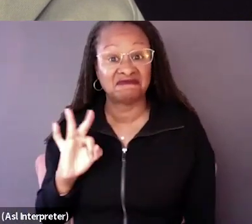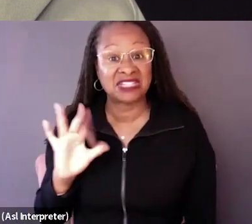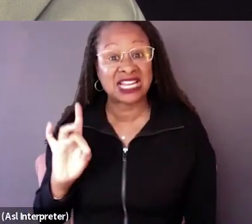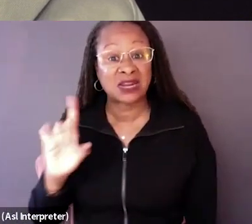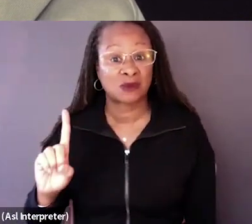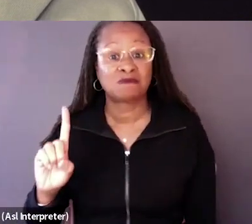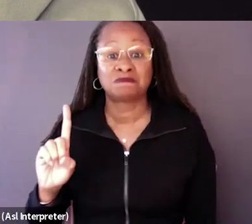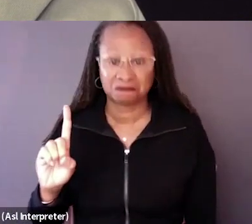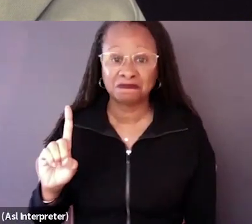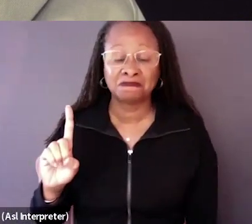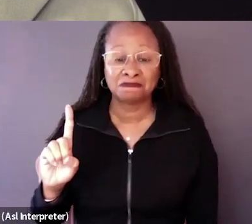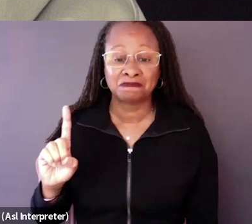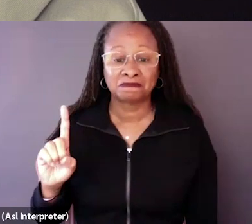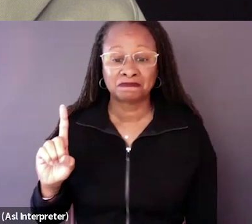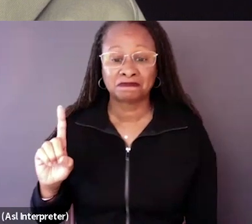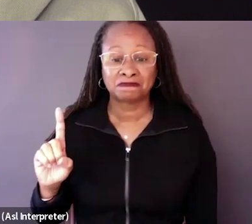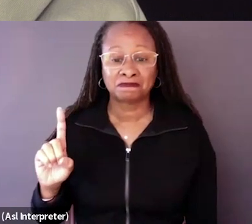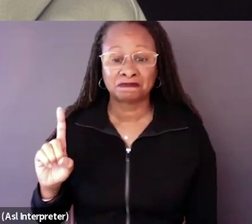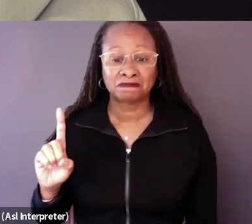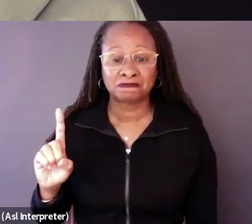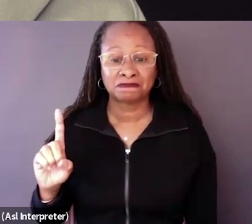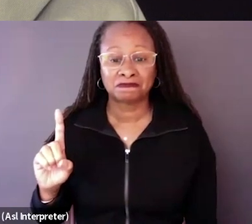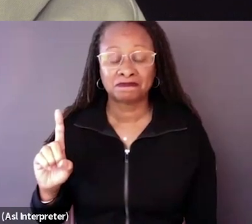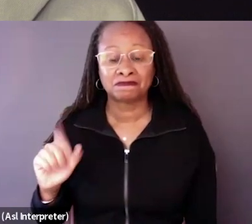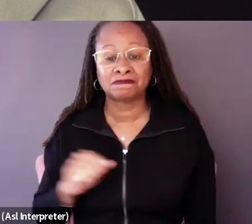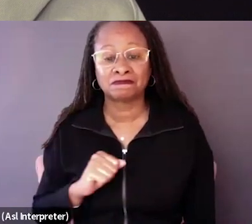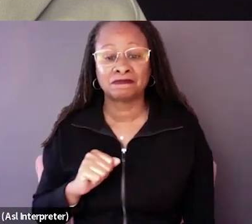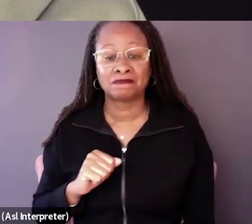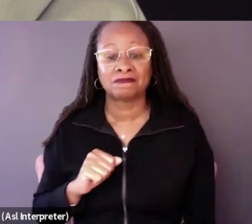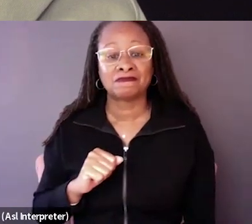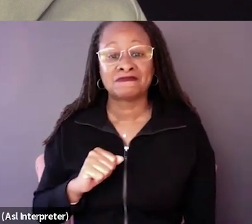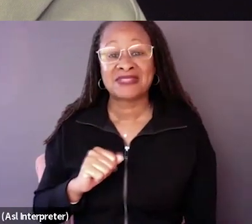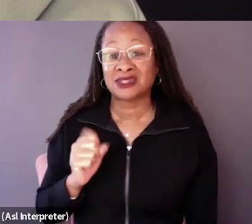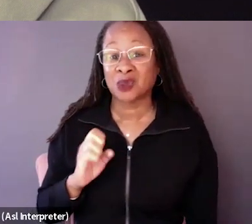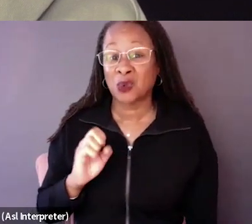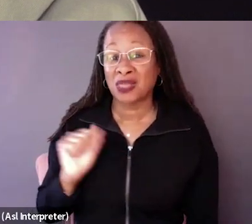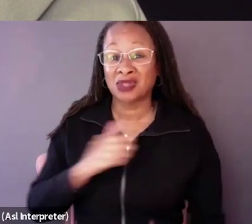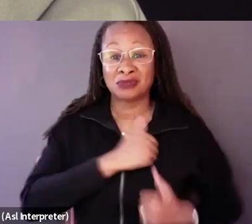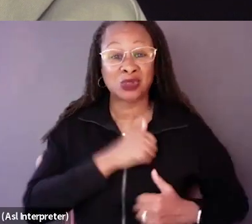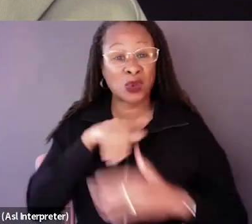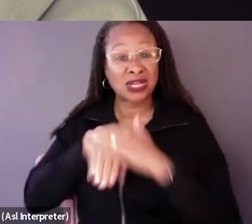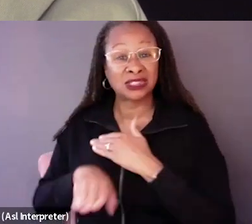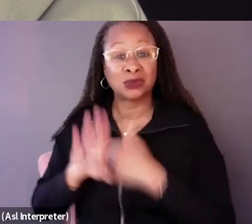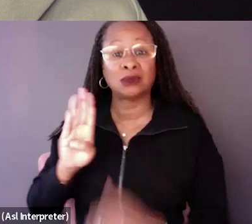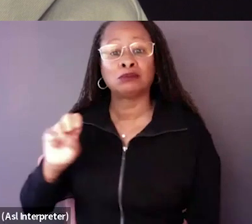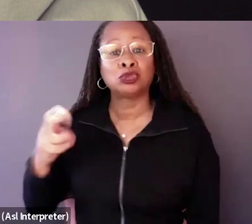1981. Museveni went into the bush and fought a 5-year war.